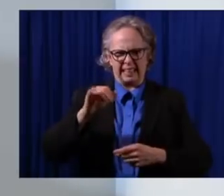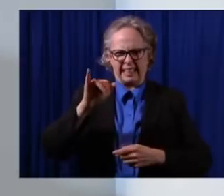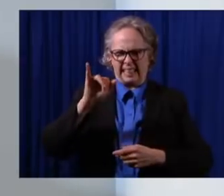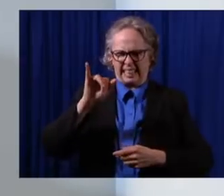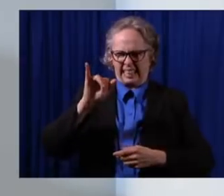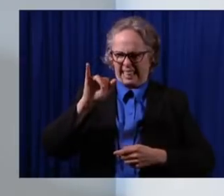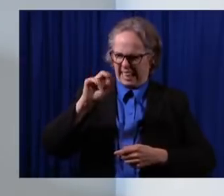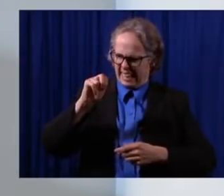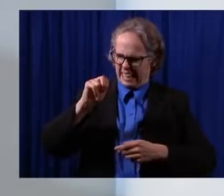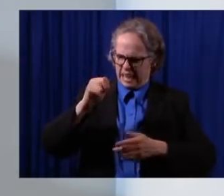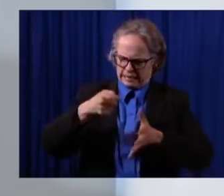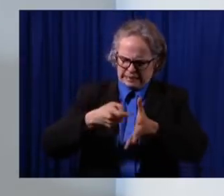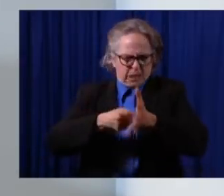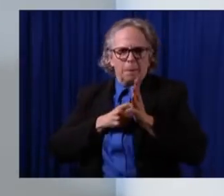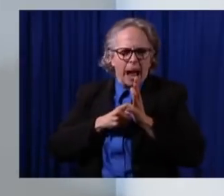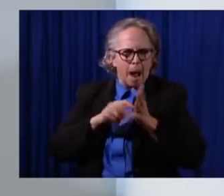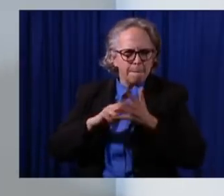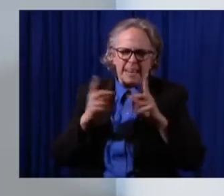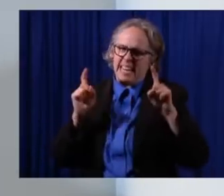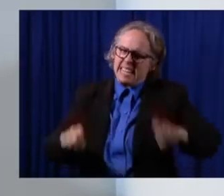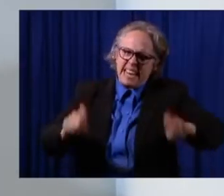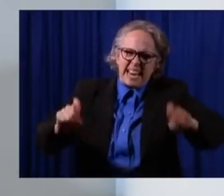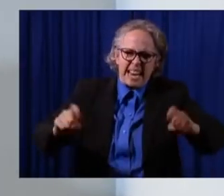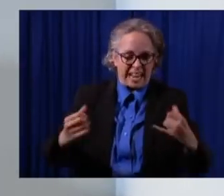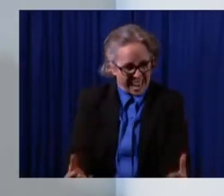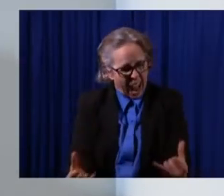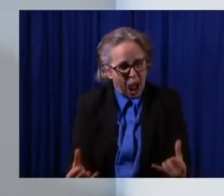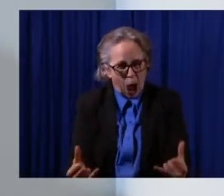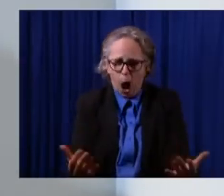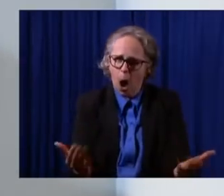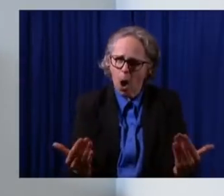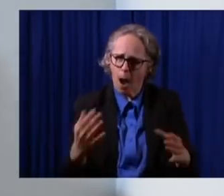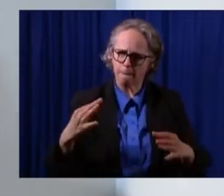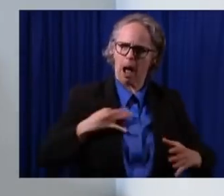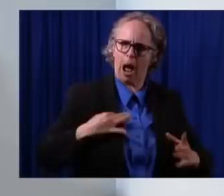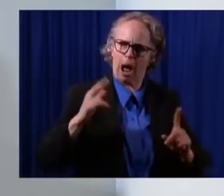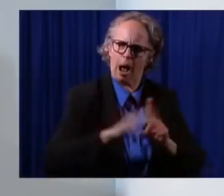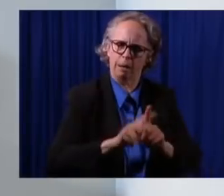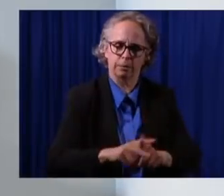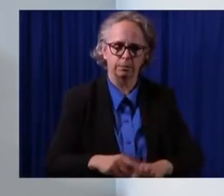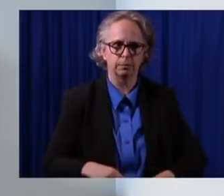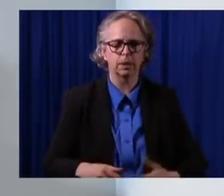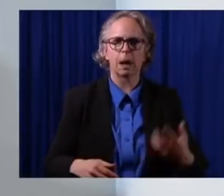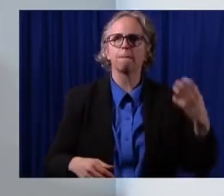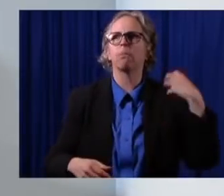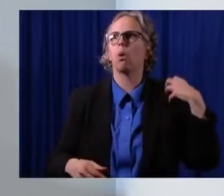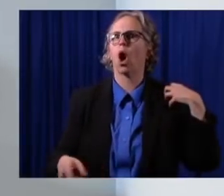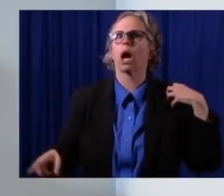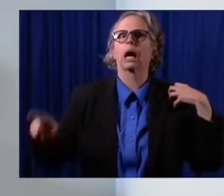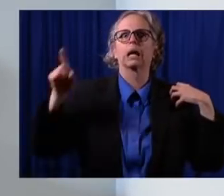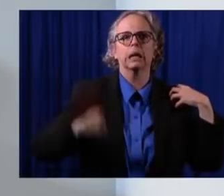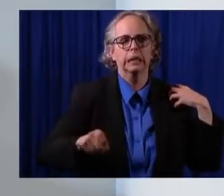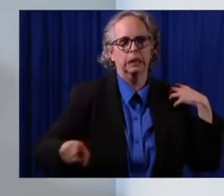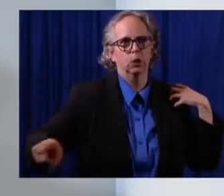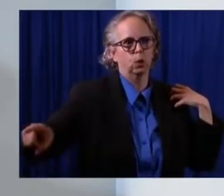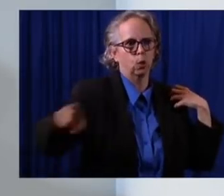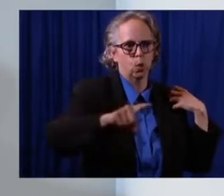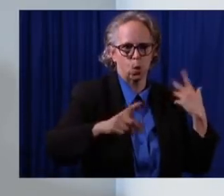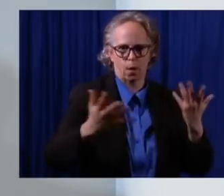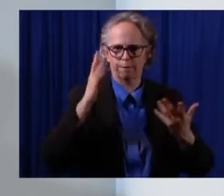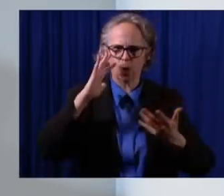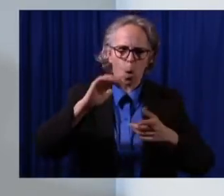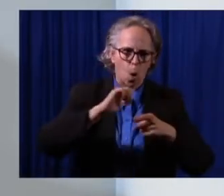just employers need these skills, and we're really trying to help align our training programs and our job search programs behind